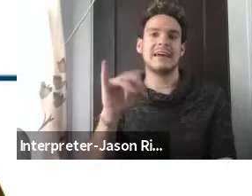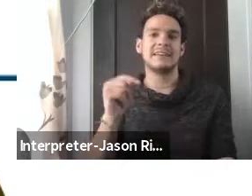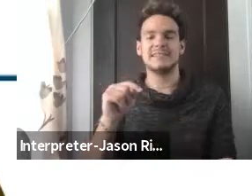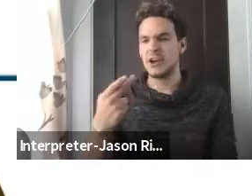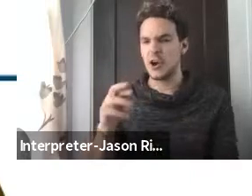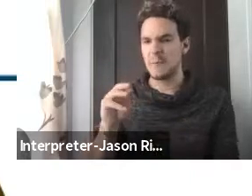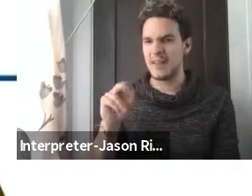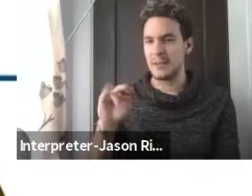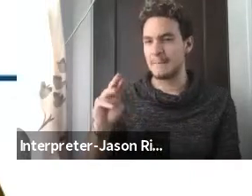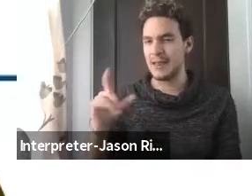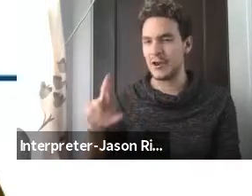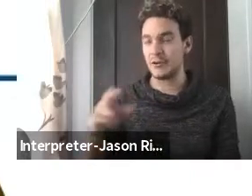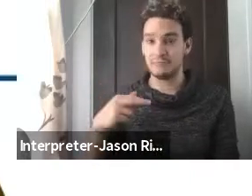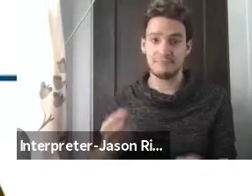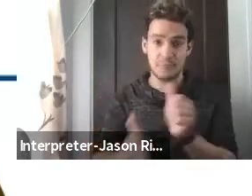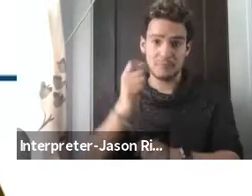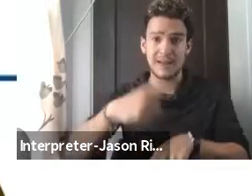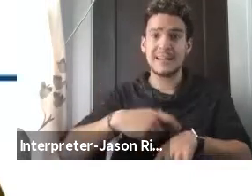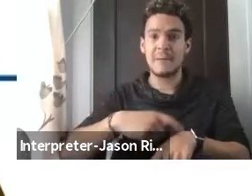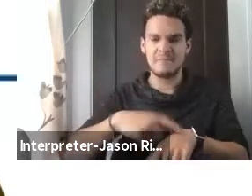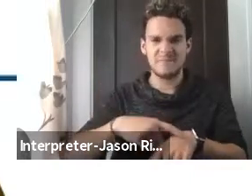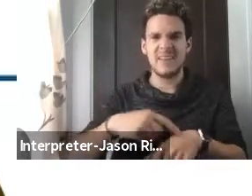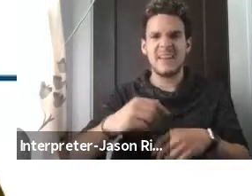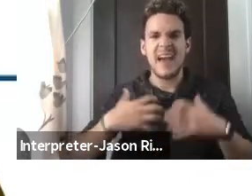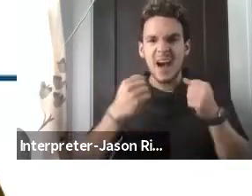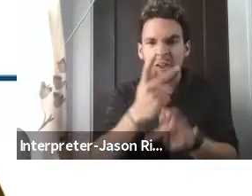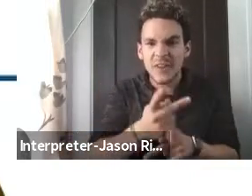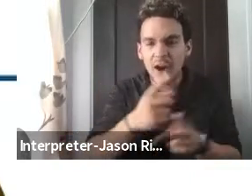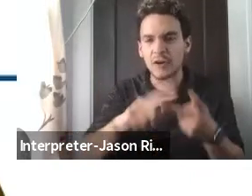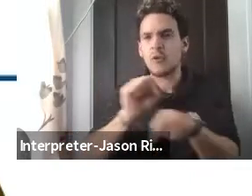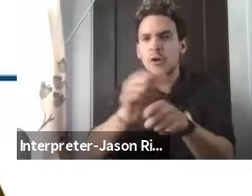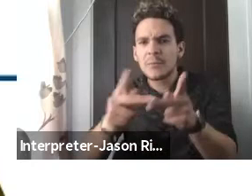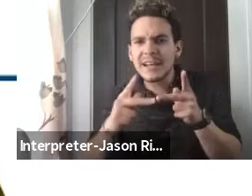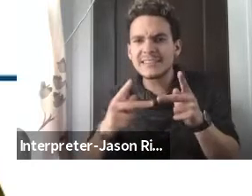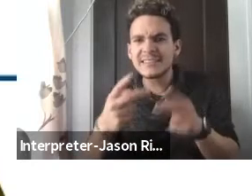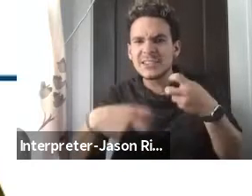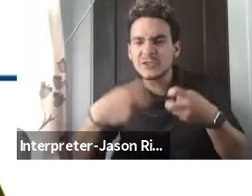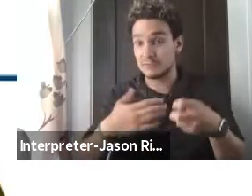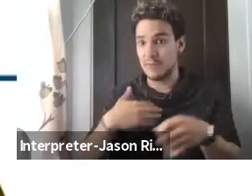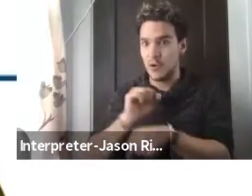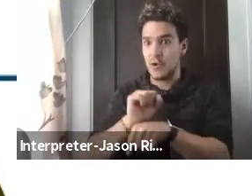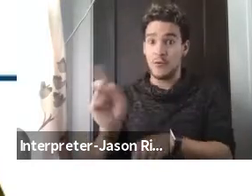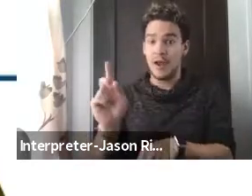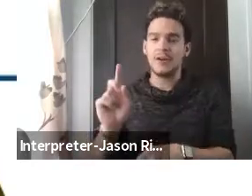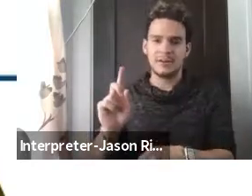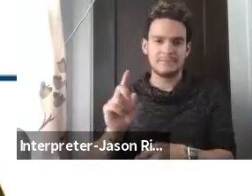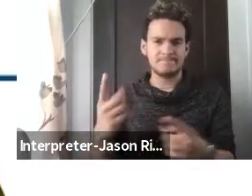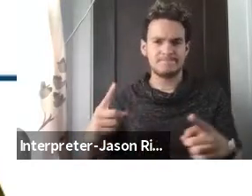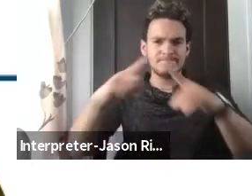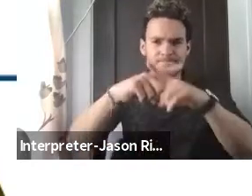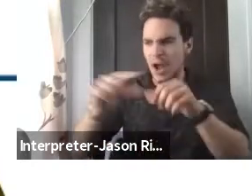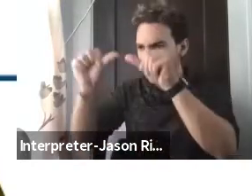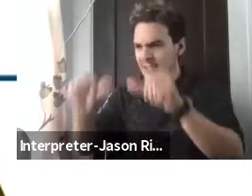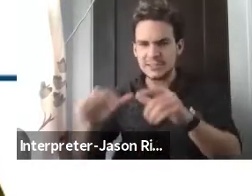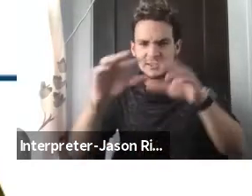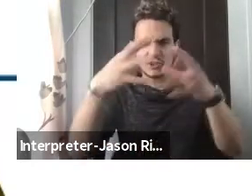of my time focusing on workplace issues, healthcare issues. My doctoral work really has me focused on the intersection of architecture, culture,